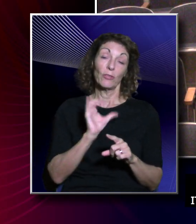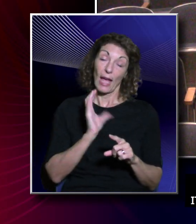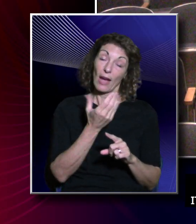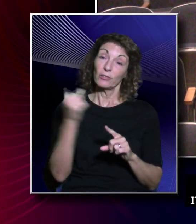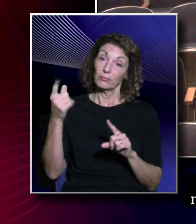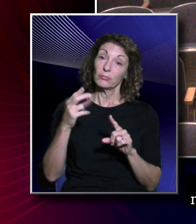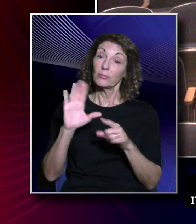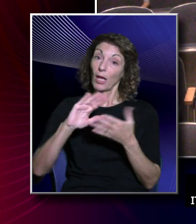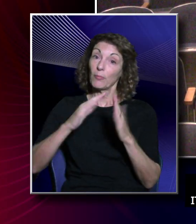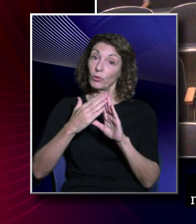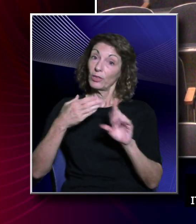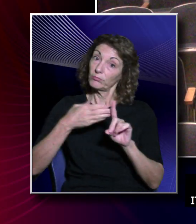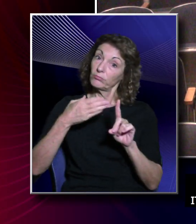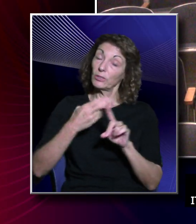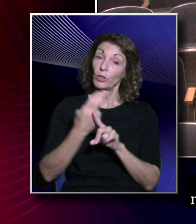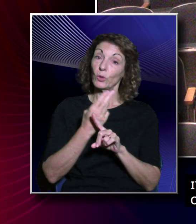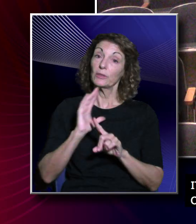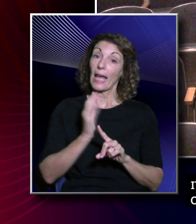bit by the community.